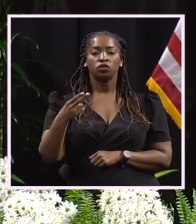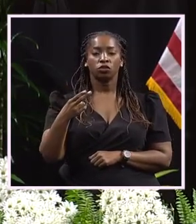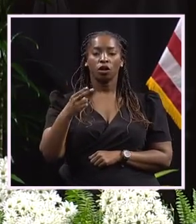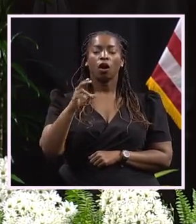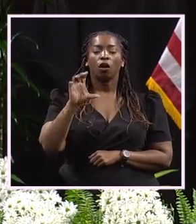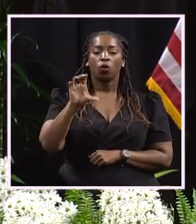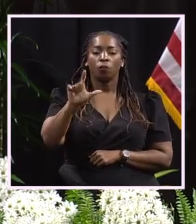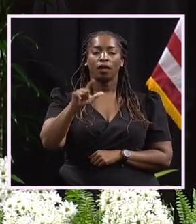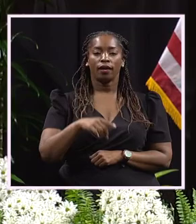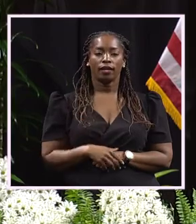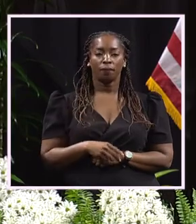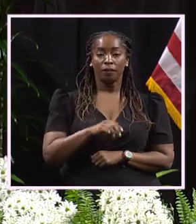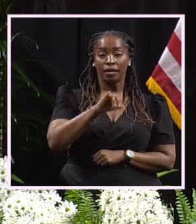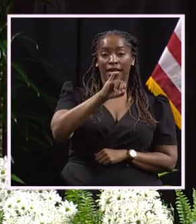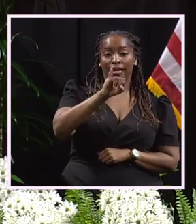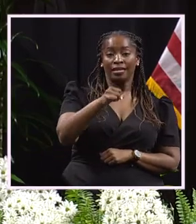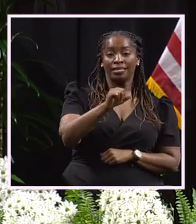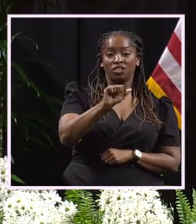Jacob Lane Sanders.